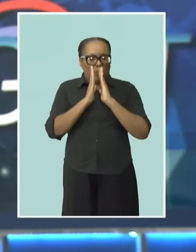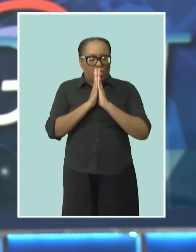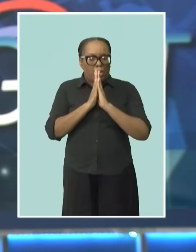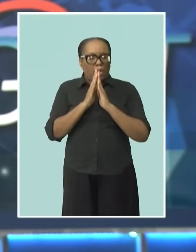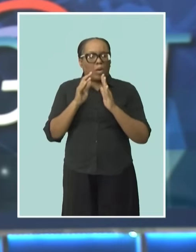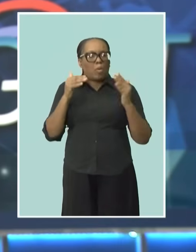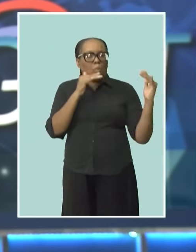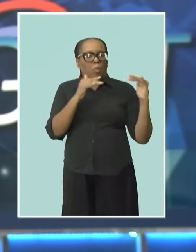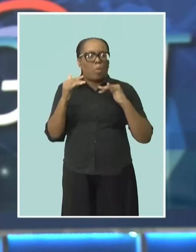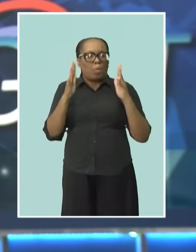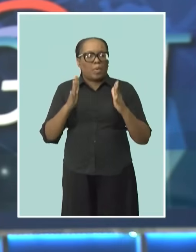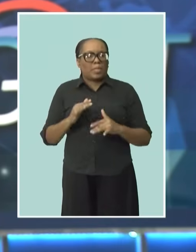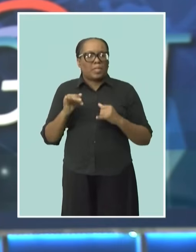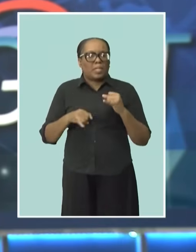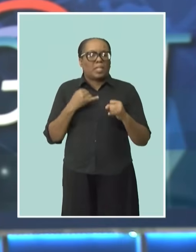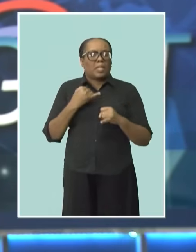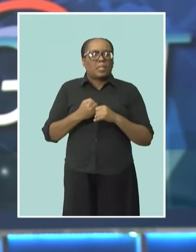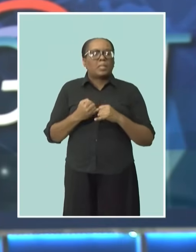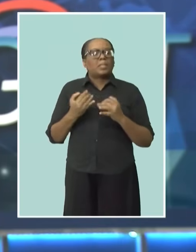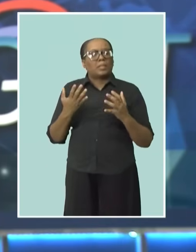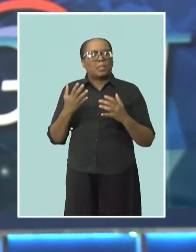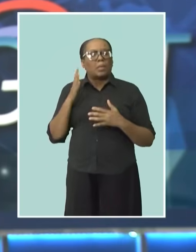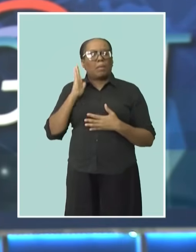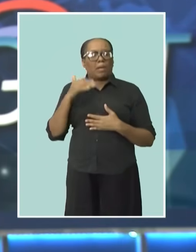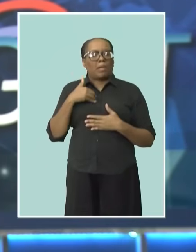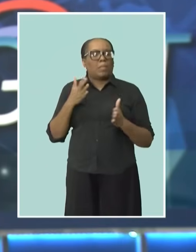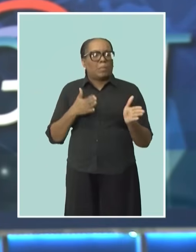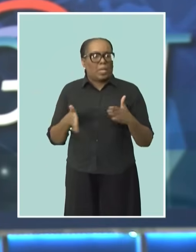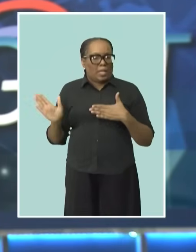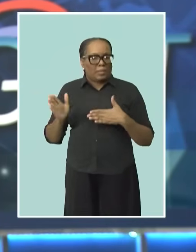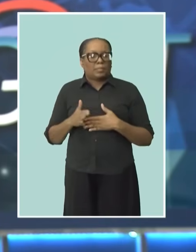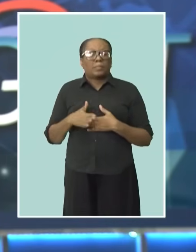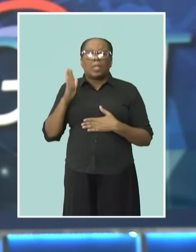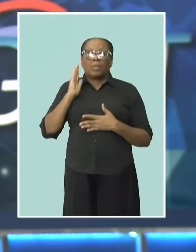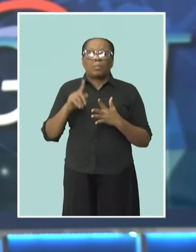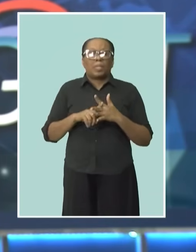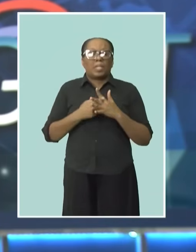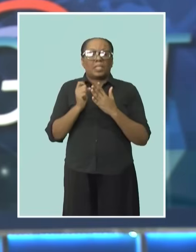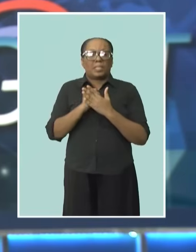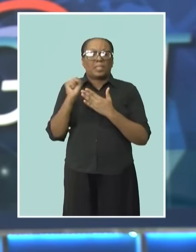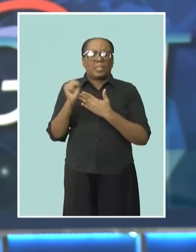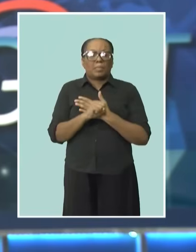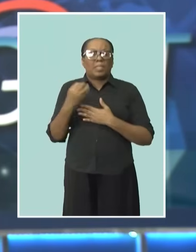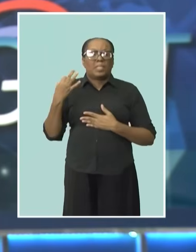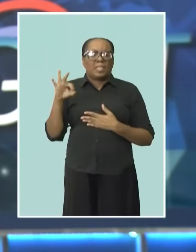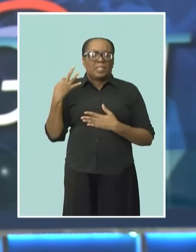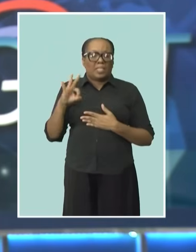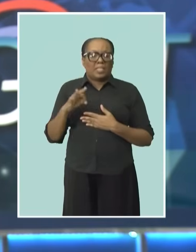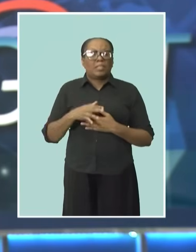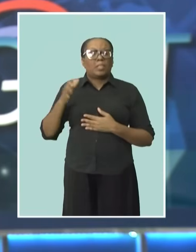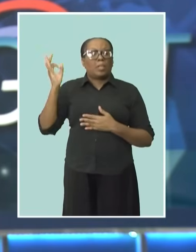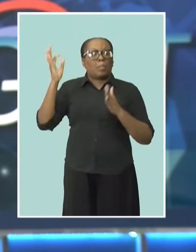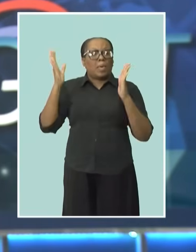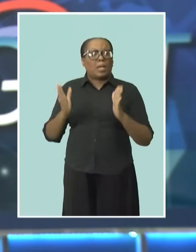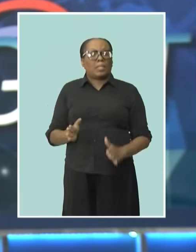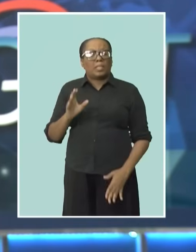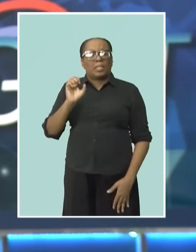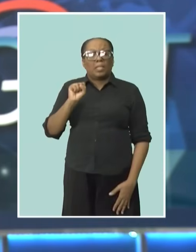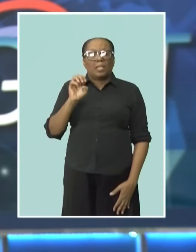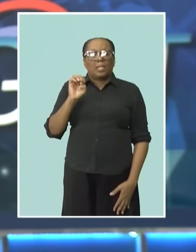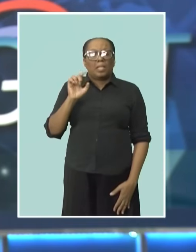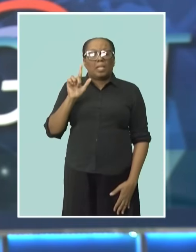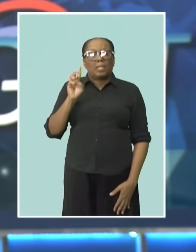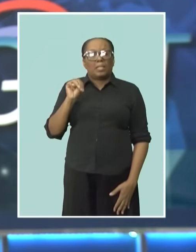the initiative is set to begin on September 19th. Pastor Selman was a guest on Morning Barbados, where he has asked employers